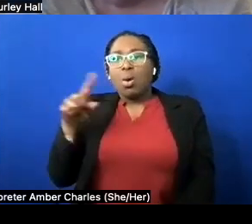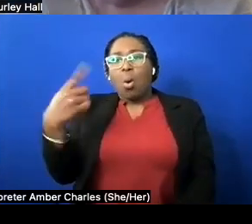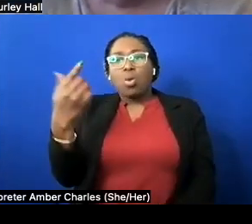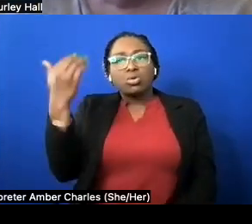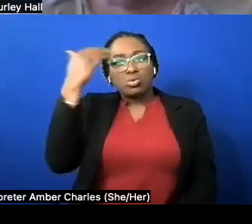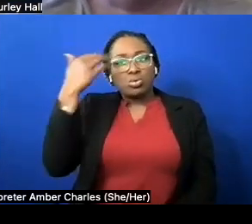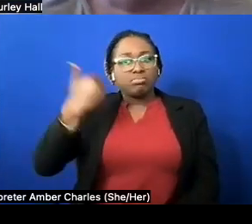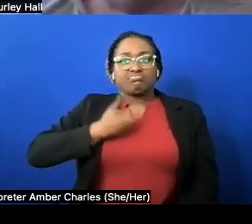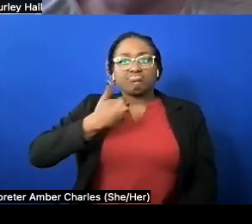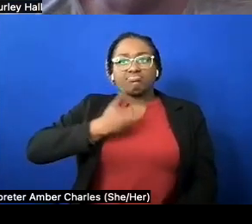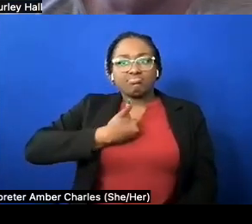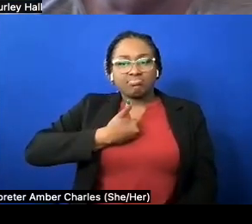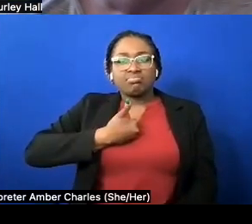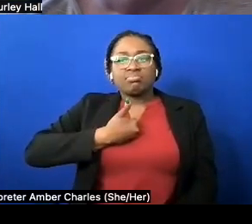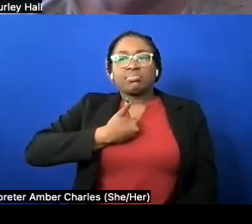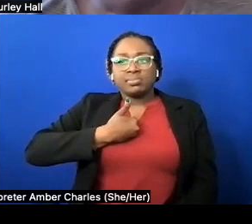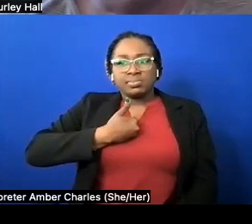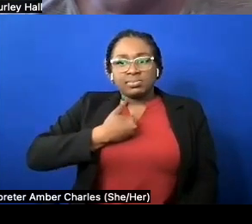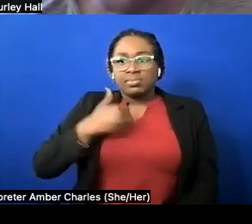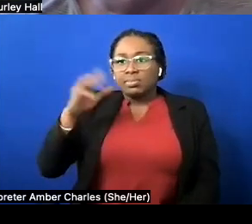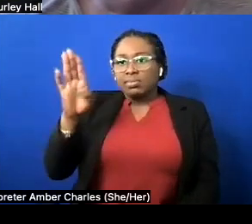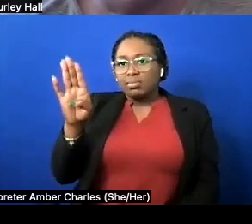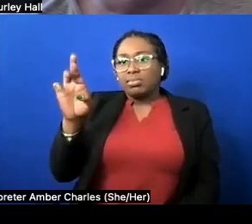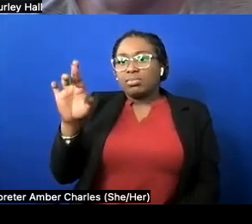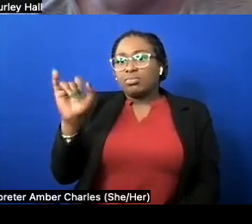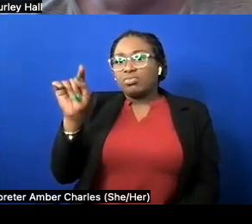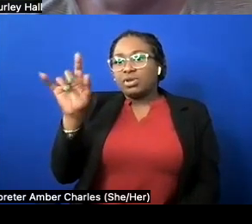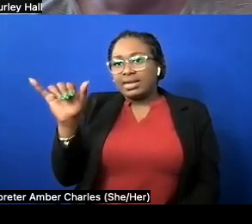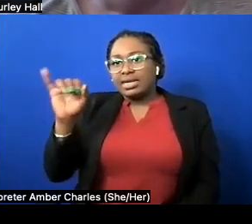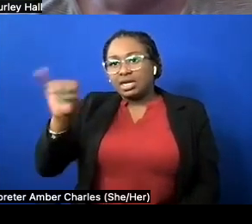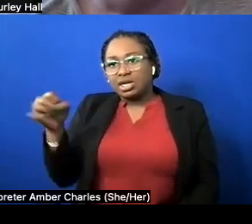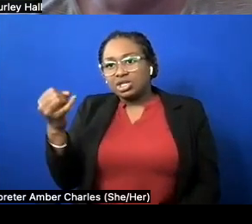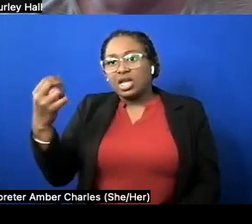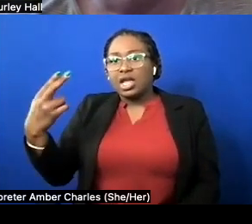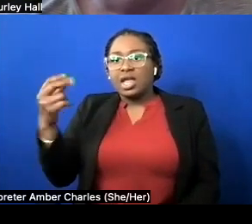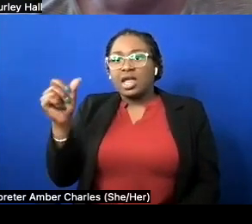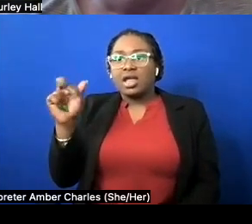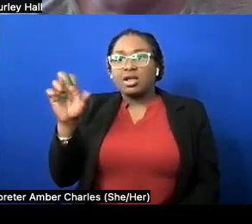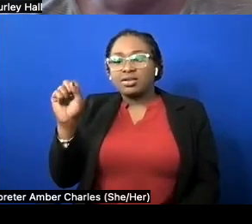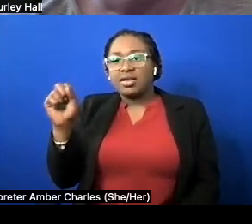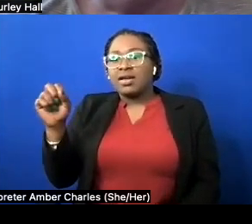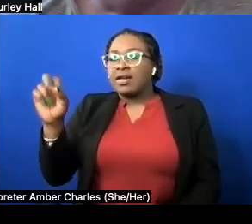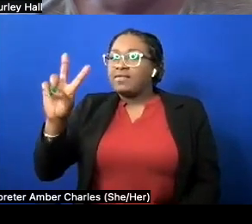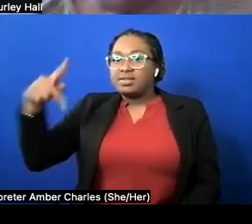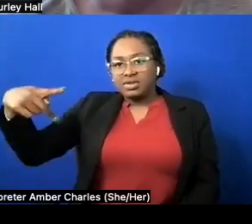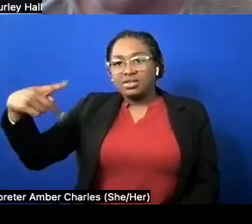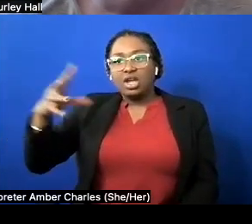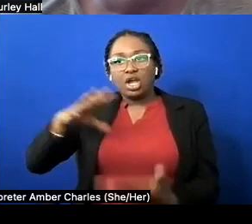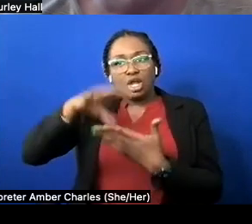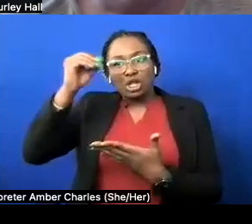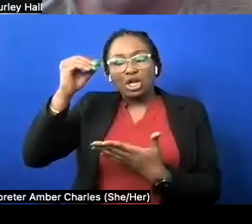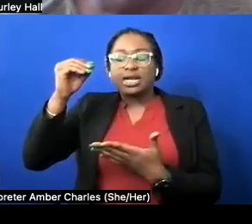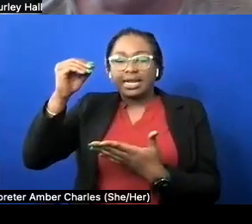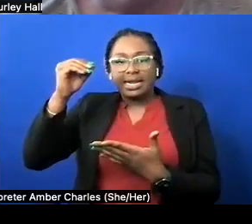myself as Brittany J. Harris, Vice President, Learning and Innovation at the Winters